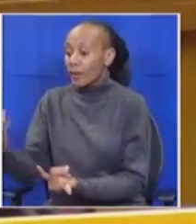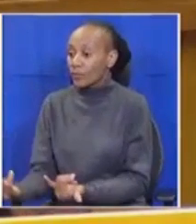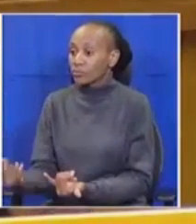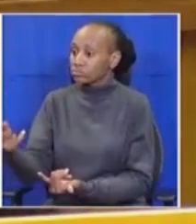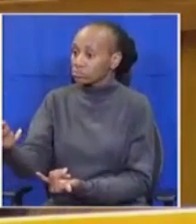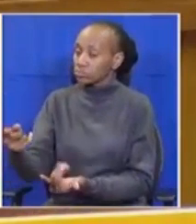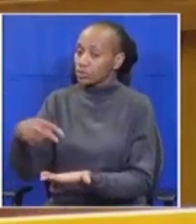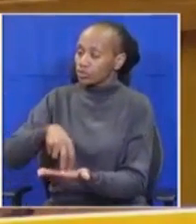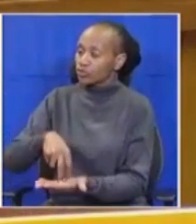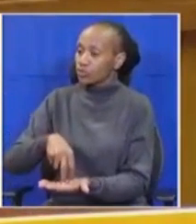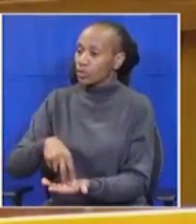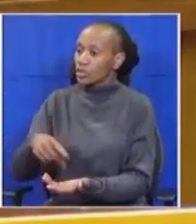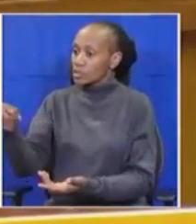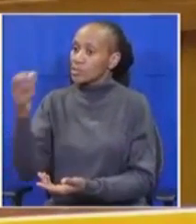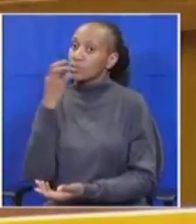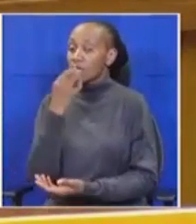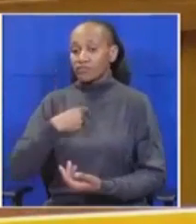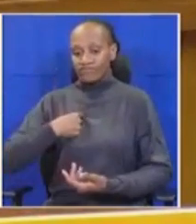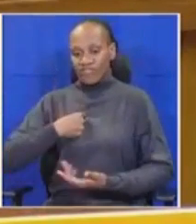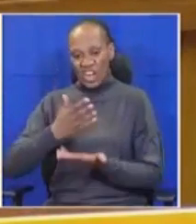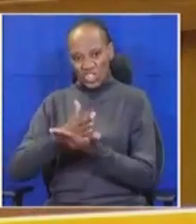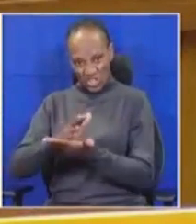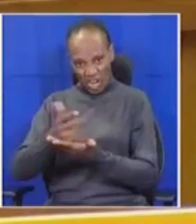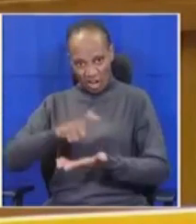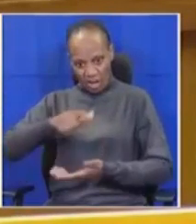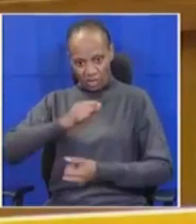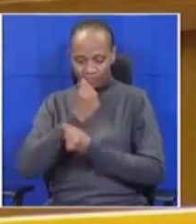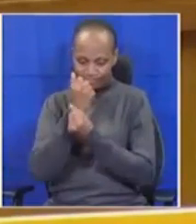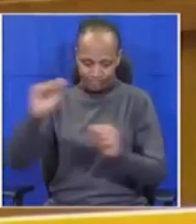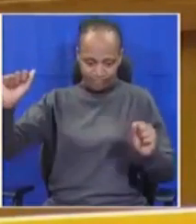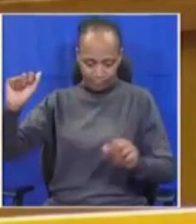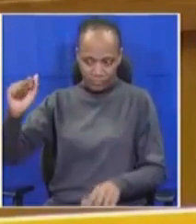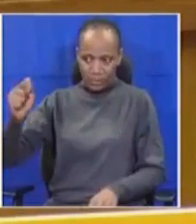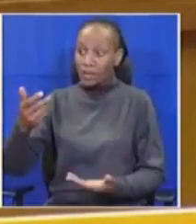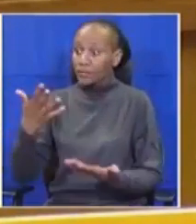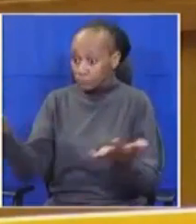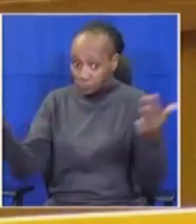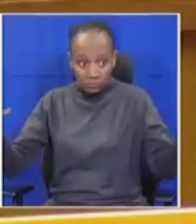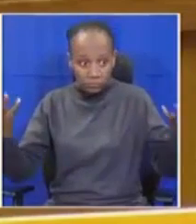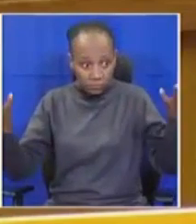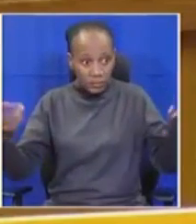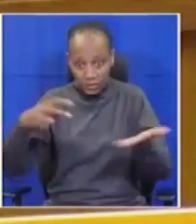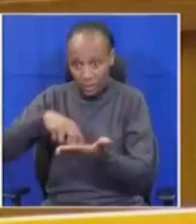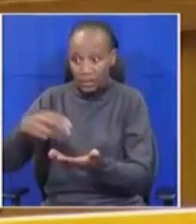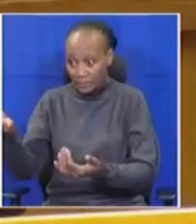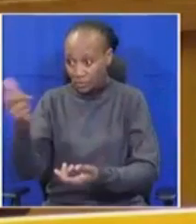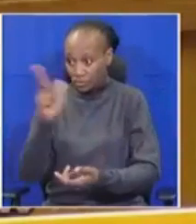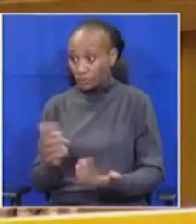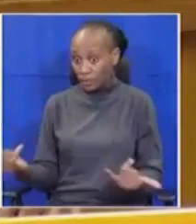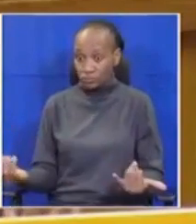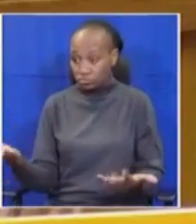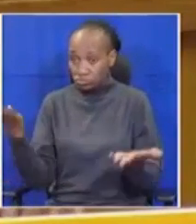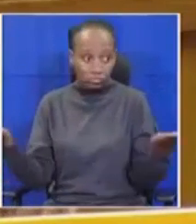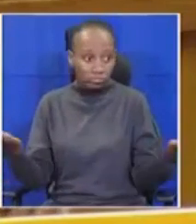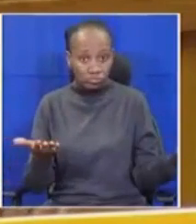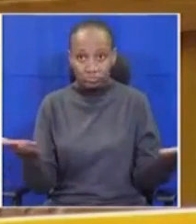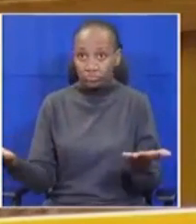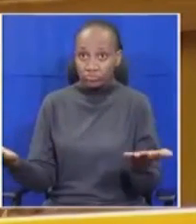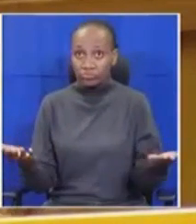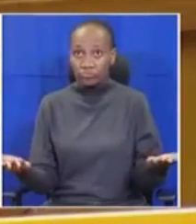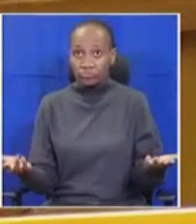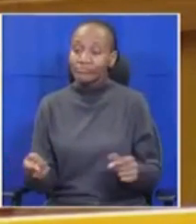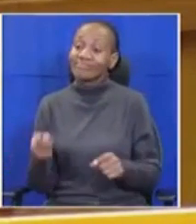not prepared to share the land. I want those to stand up and say so, because that is